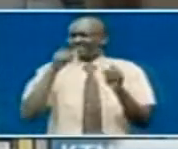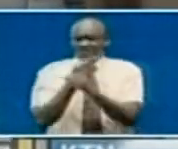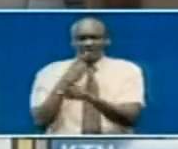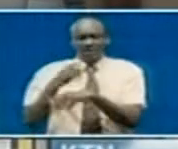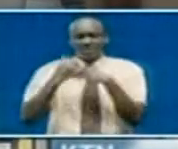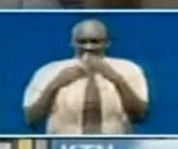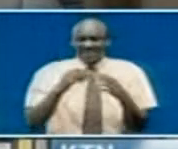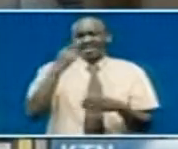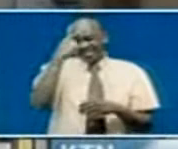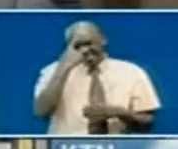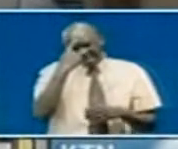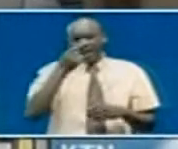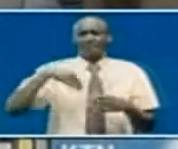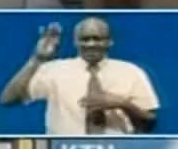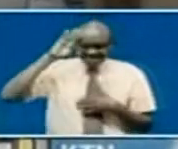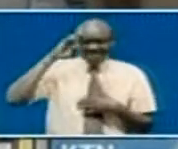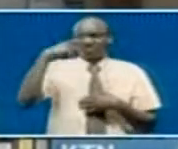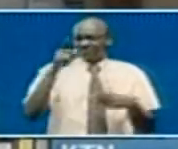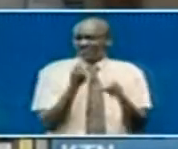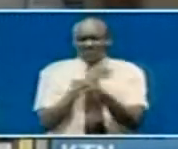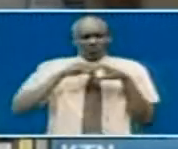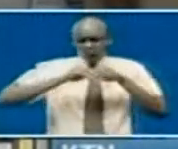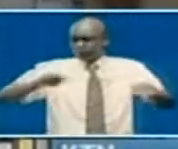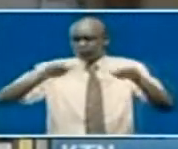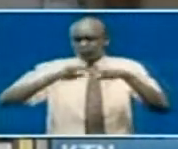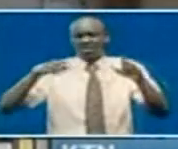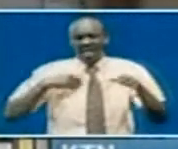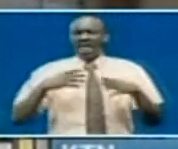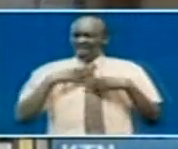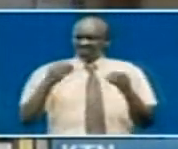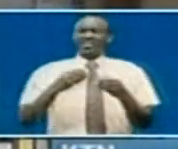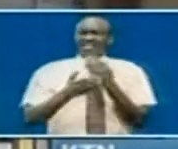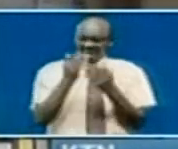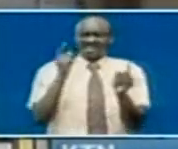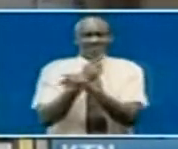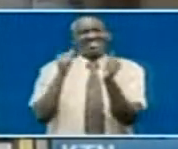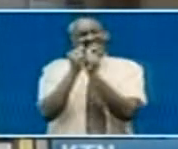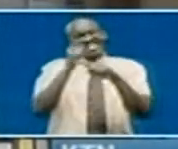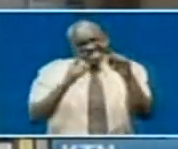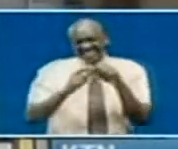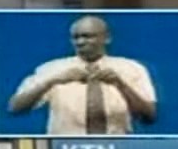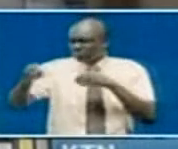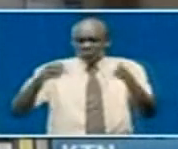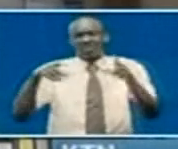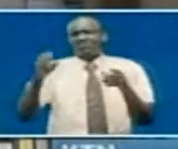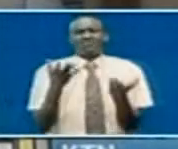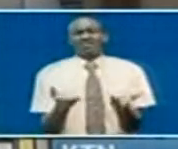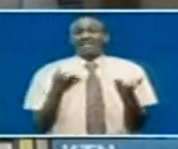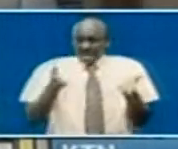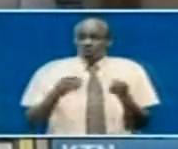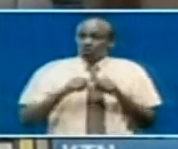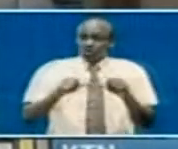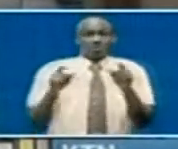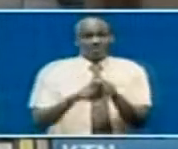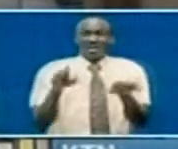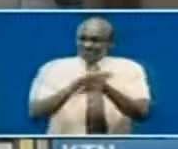India, Brazil, devolved systems. They have been devolving healthcare for more than 10 years and they're still continuing to devolve, not doing